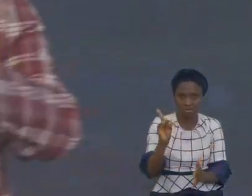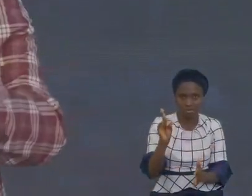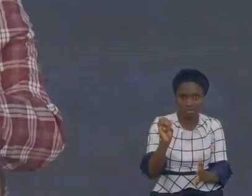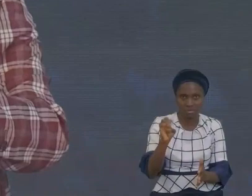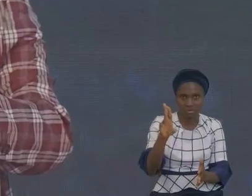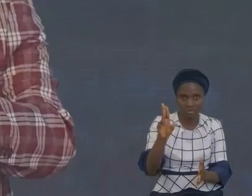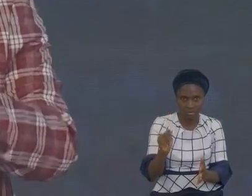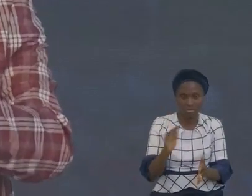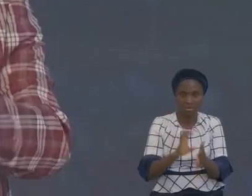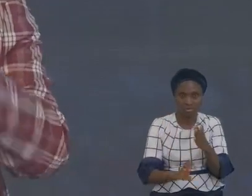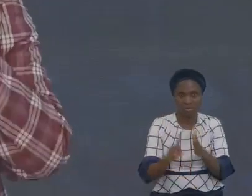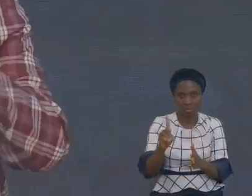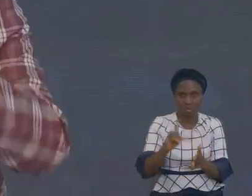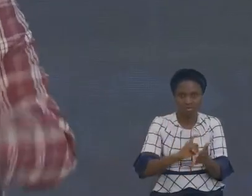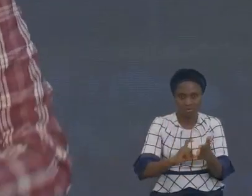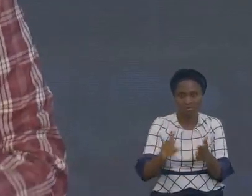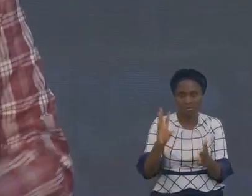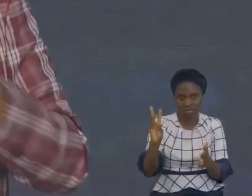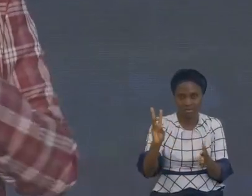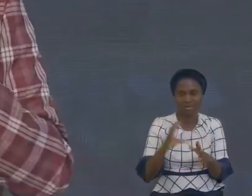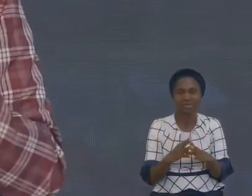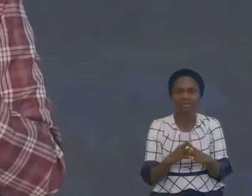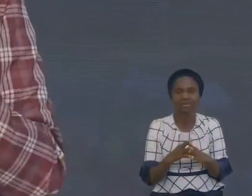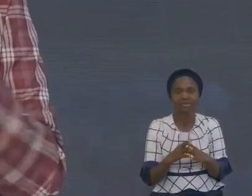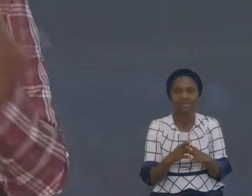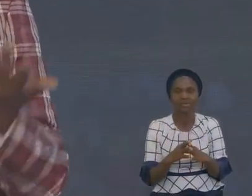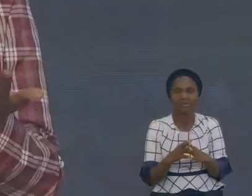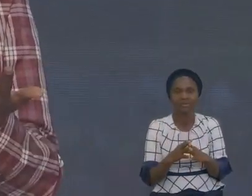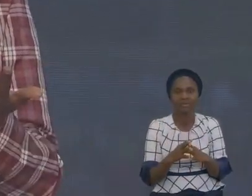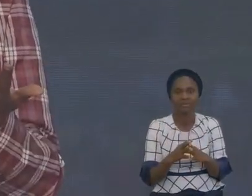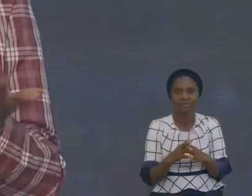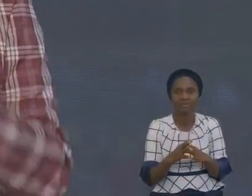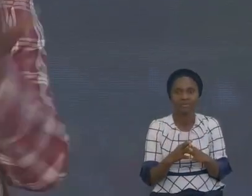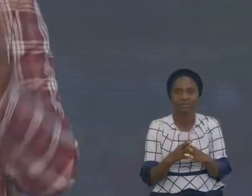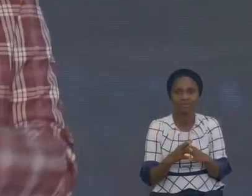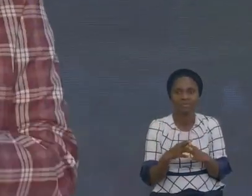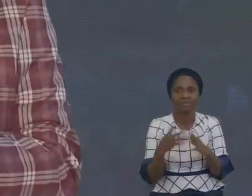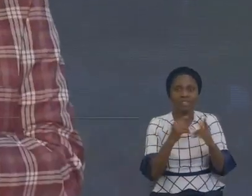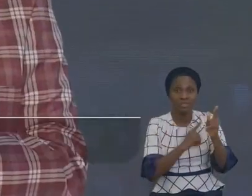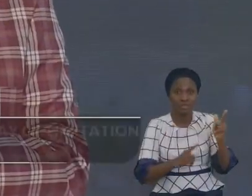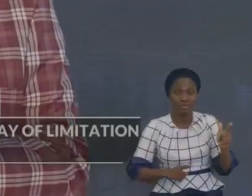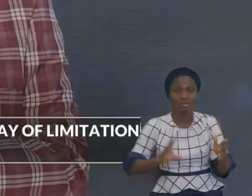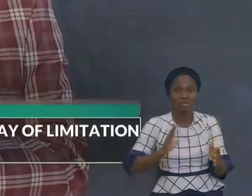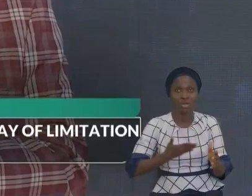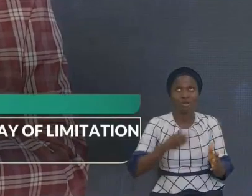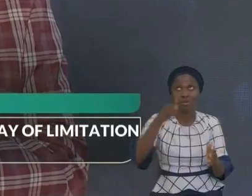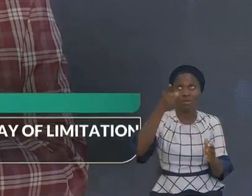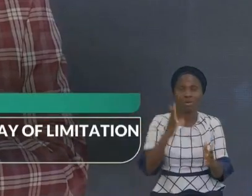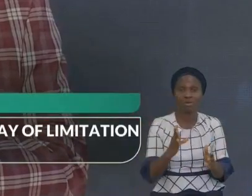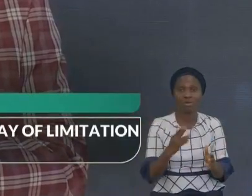The Lord our God speak unto us in Horeb, saying,